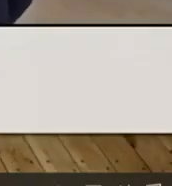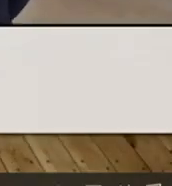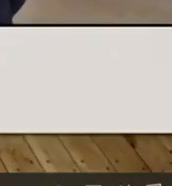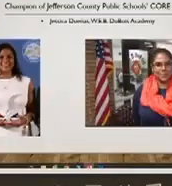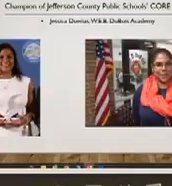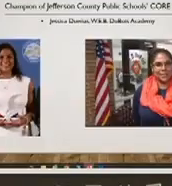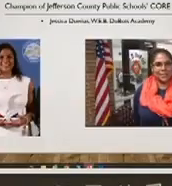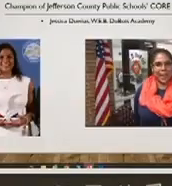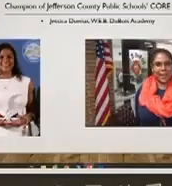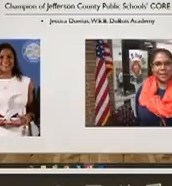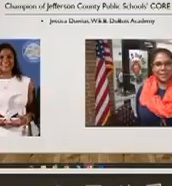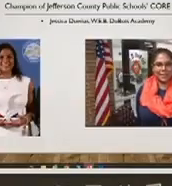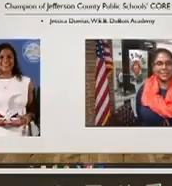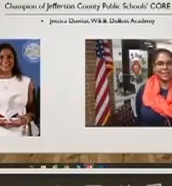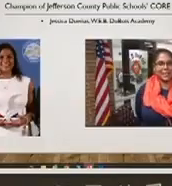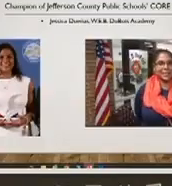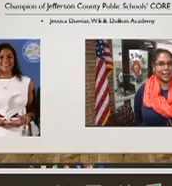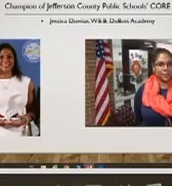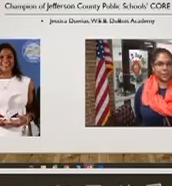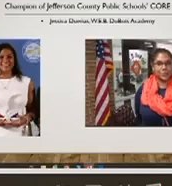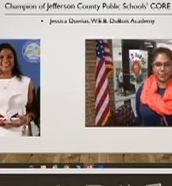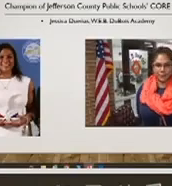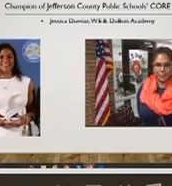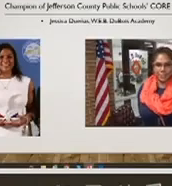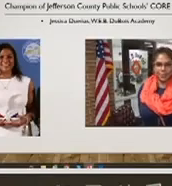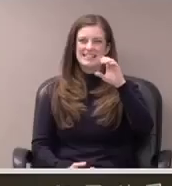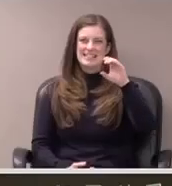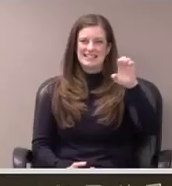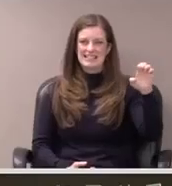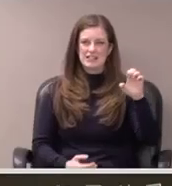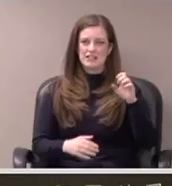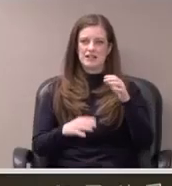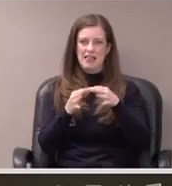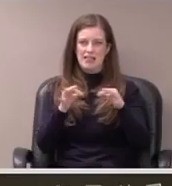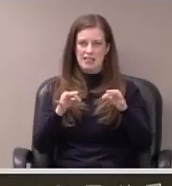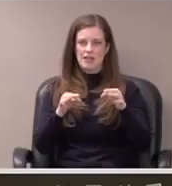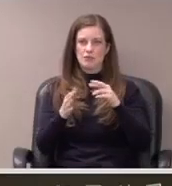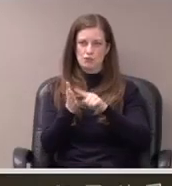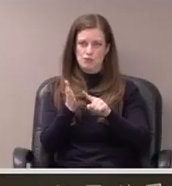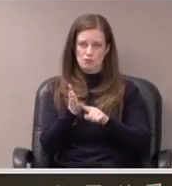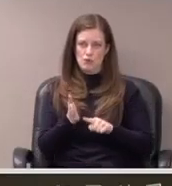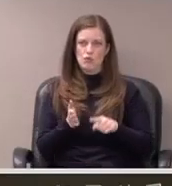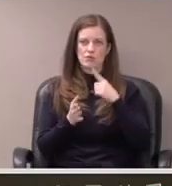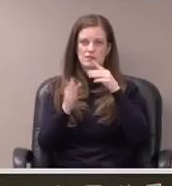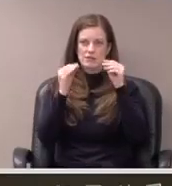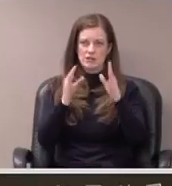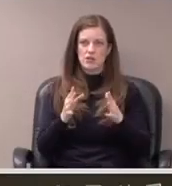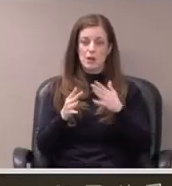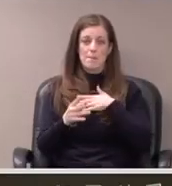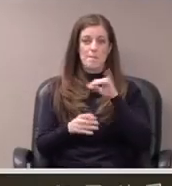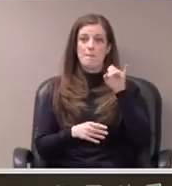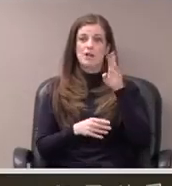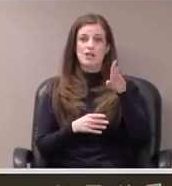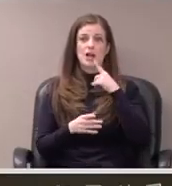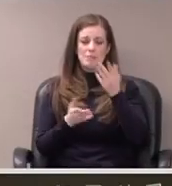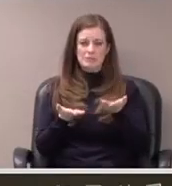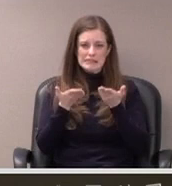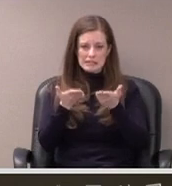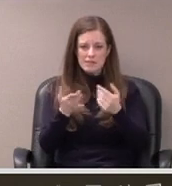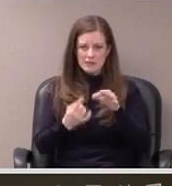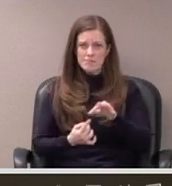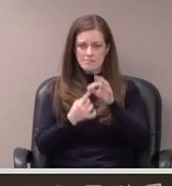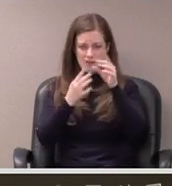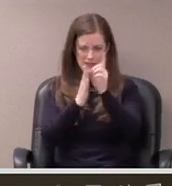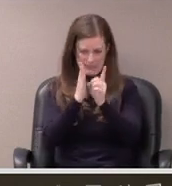Hi, I'm Jessica Duenas, and I am the ECE Language Arts Resource Teacher at the WEB Du Bois Academy. My job is to deliver specially